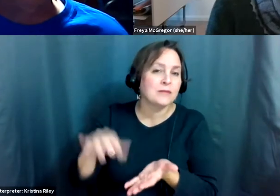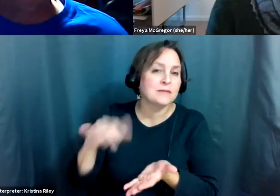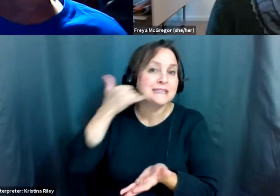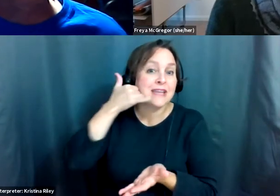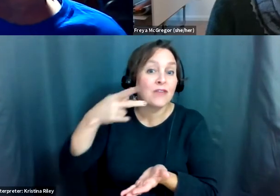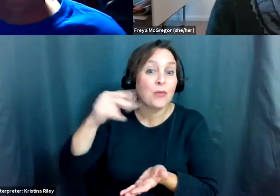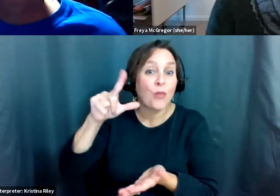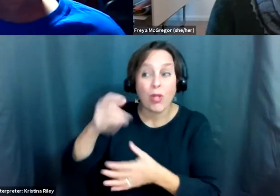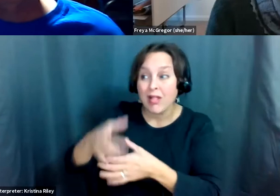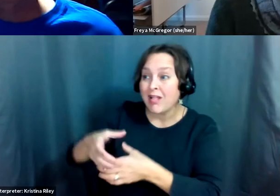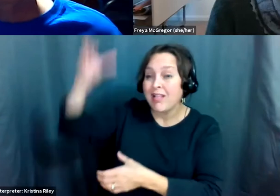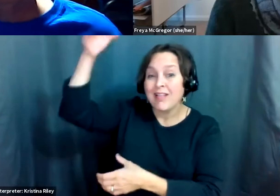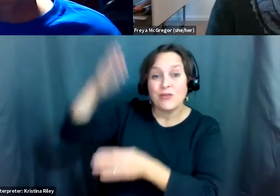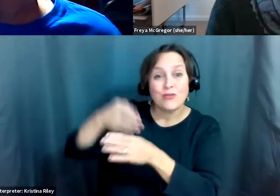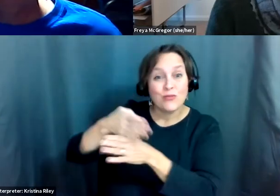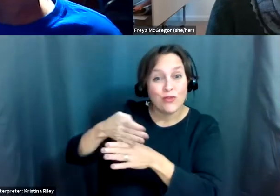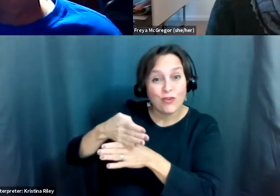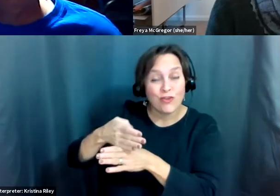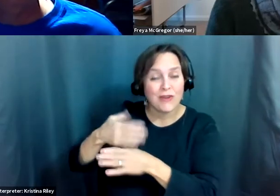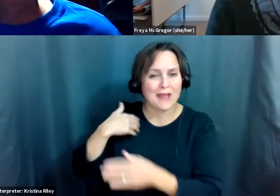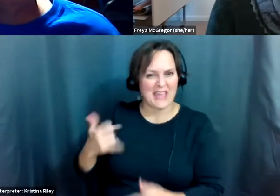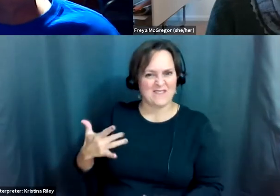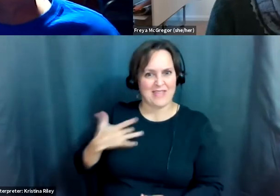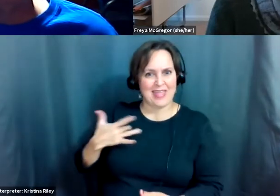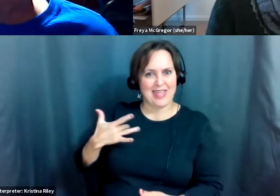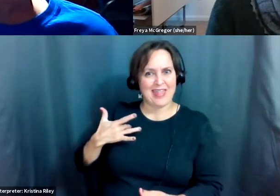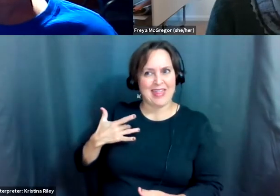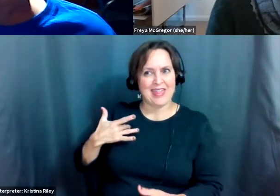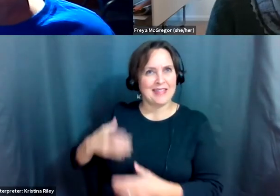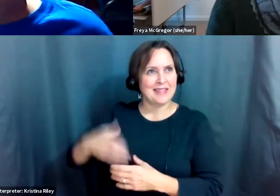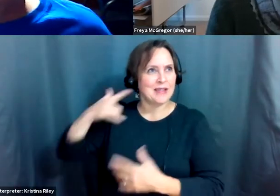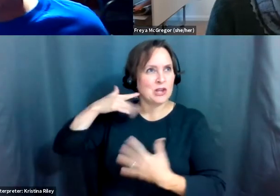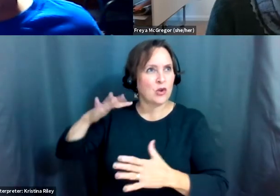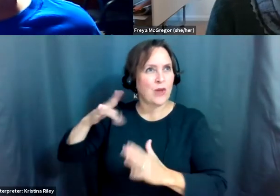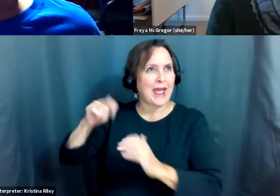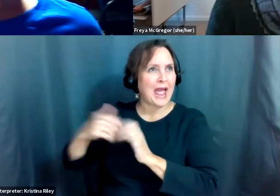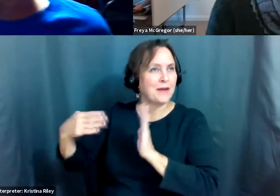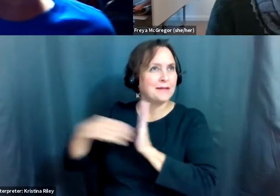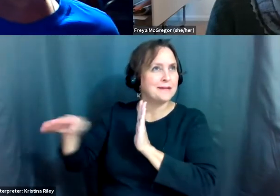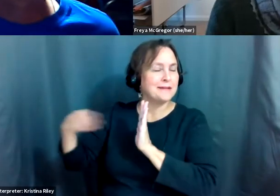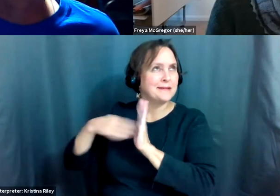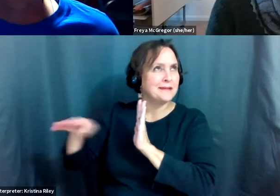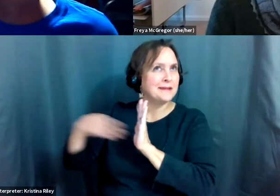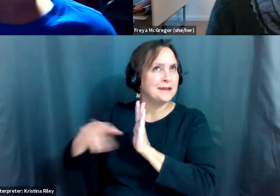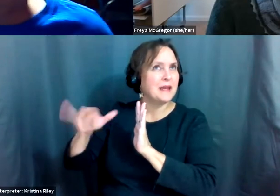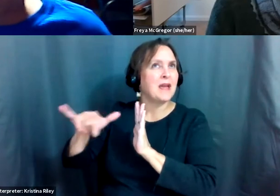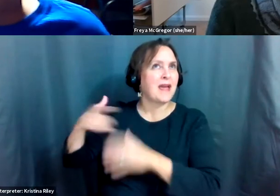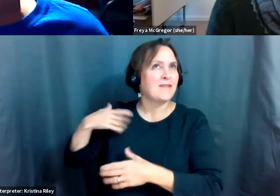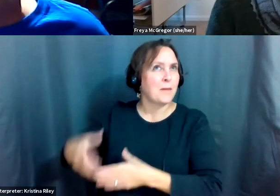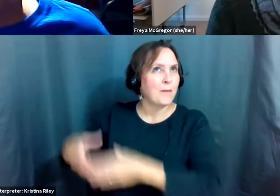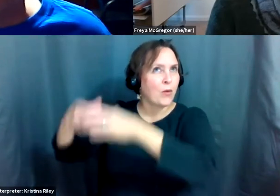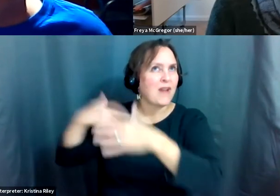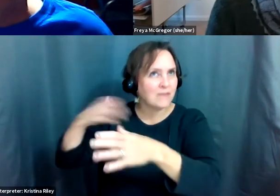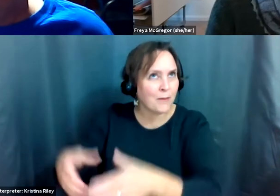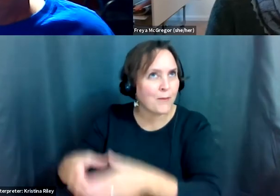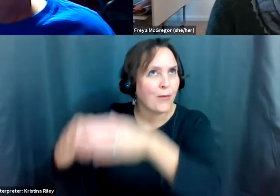their presence, partly by this tapping of my cane, but also partly just by some innate sense that a lot of blind people